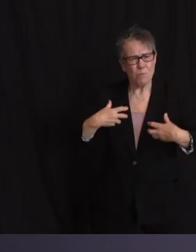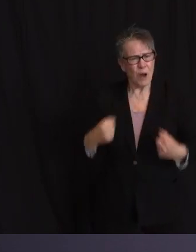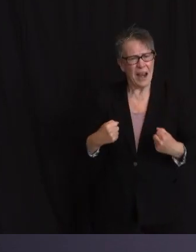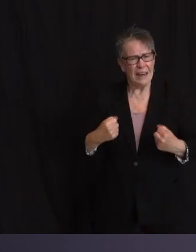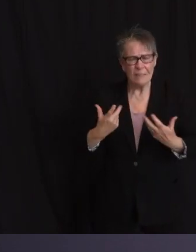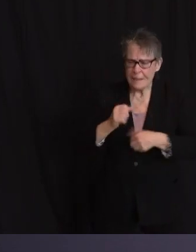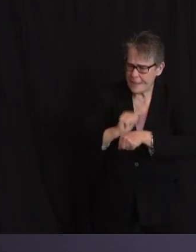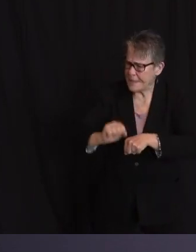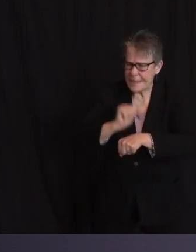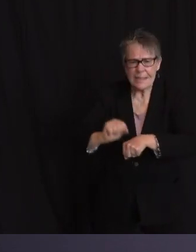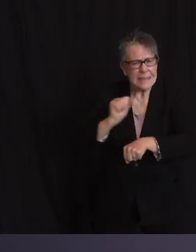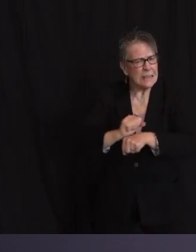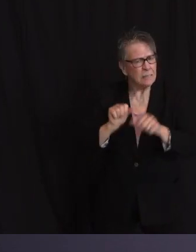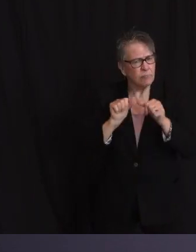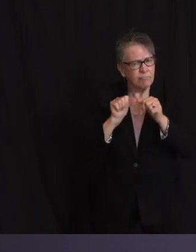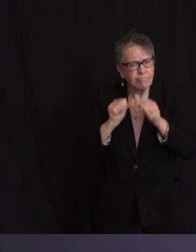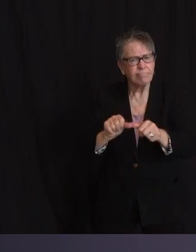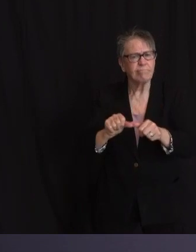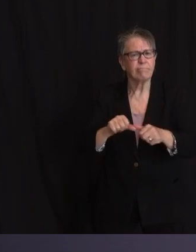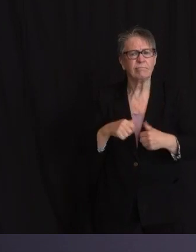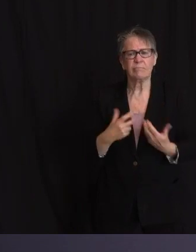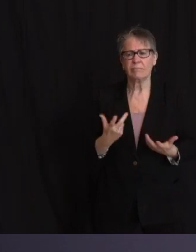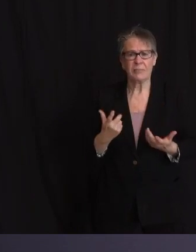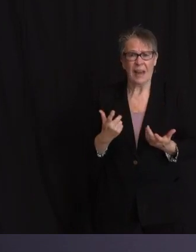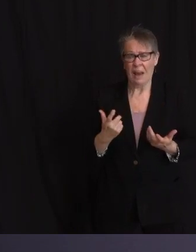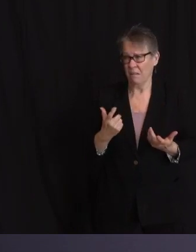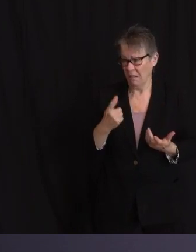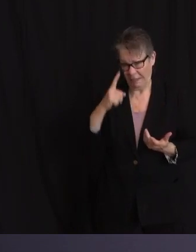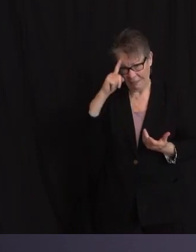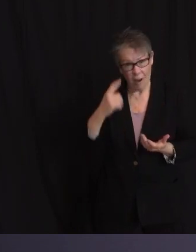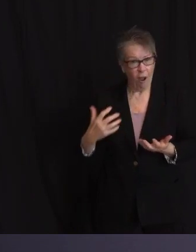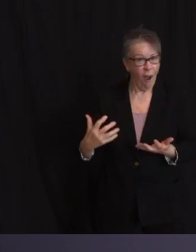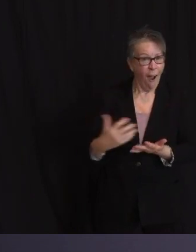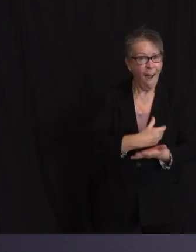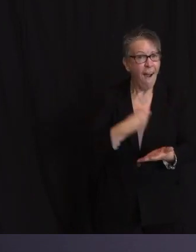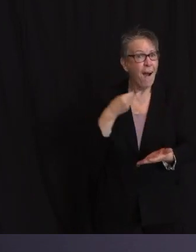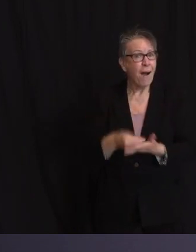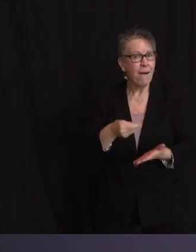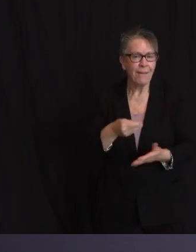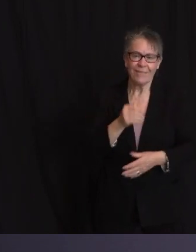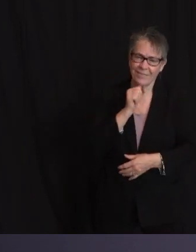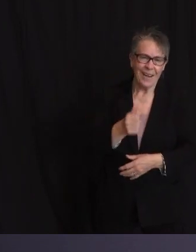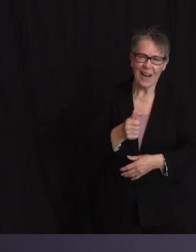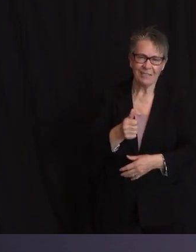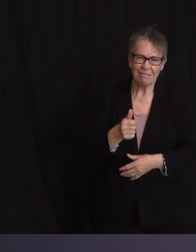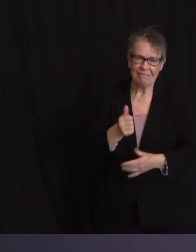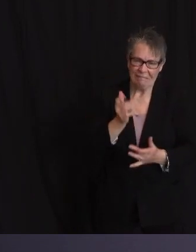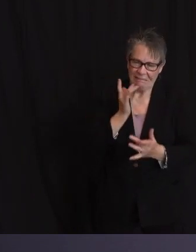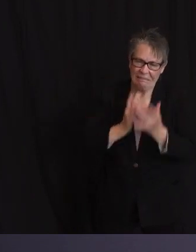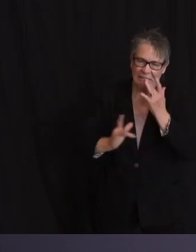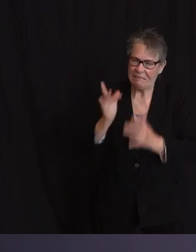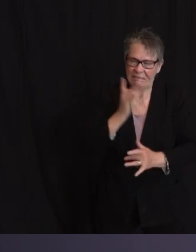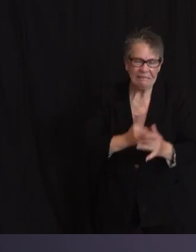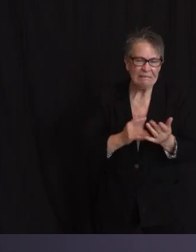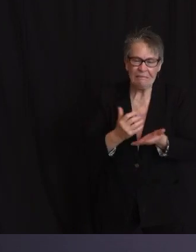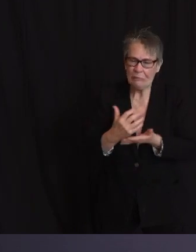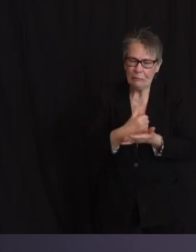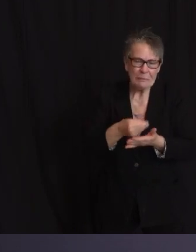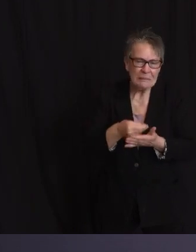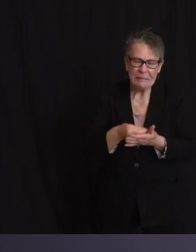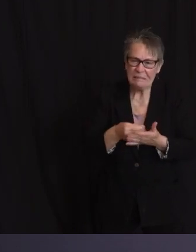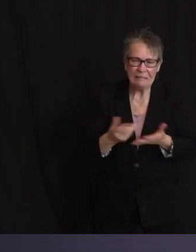what they should be compensated, the levels they should be compensated, and they've been going in without the armor that they